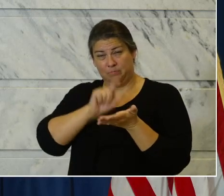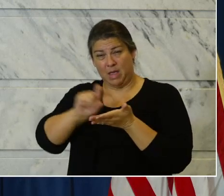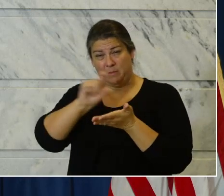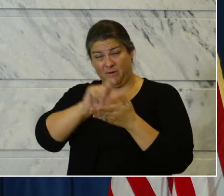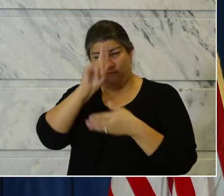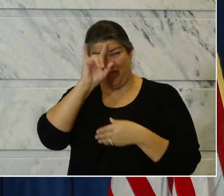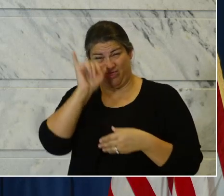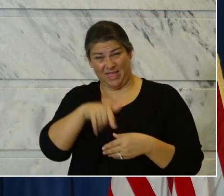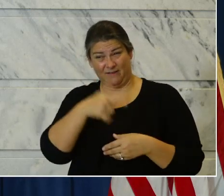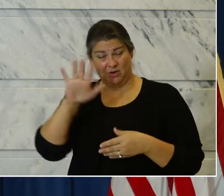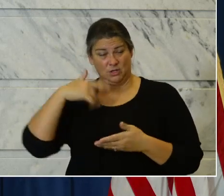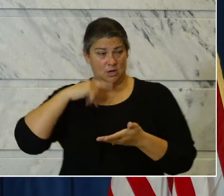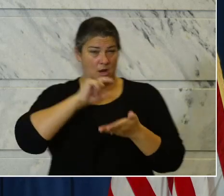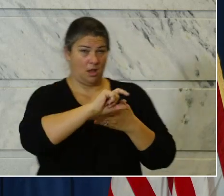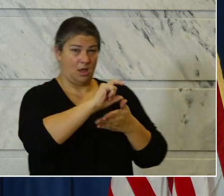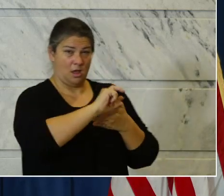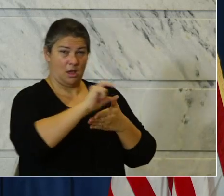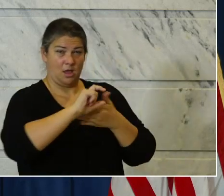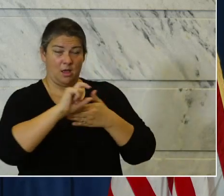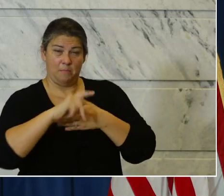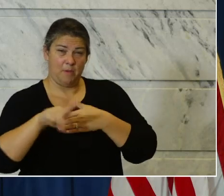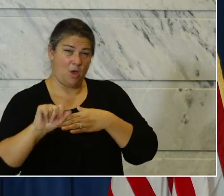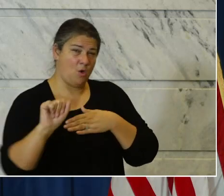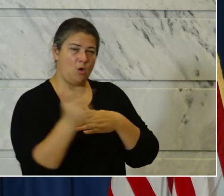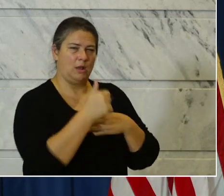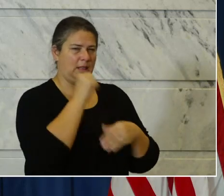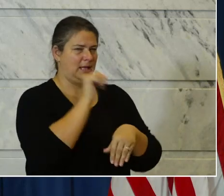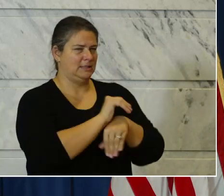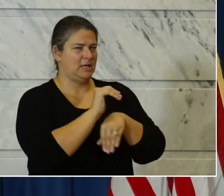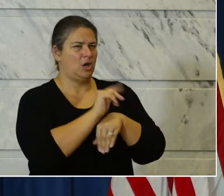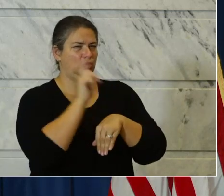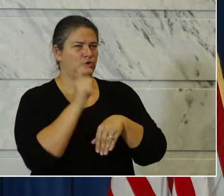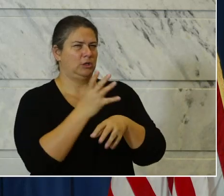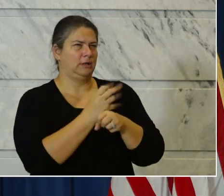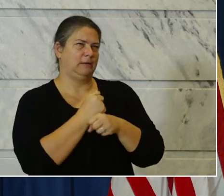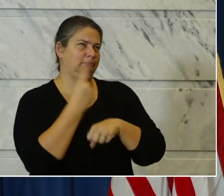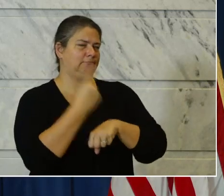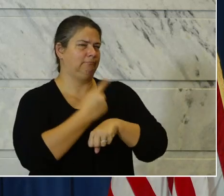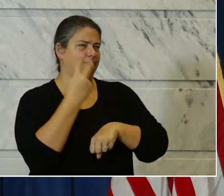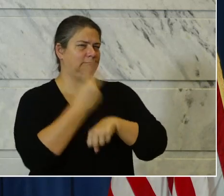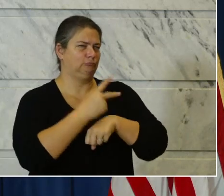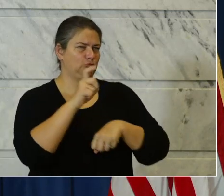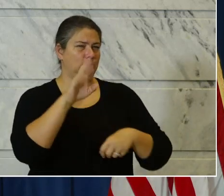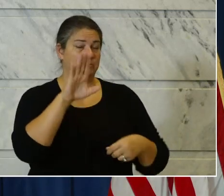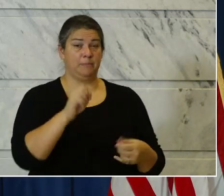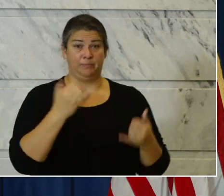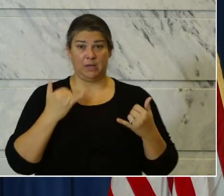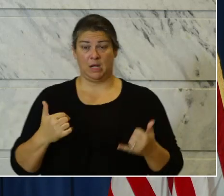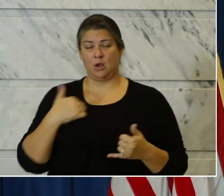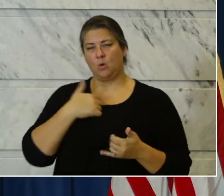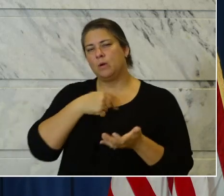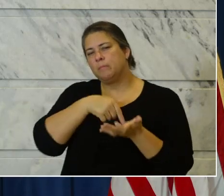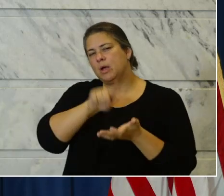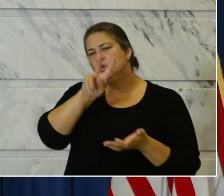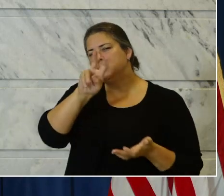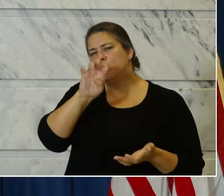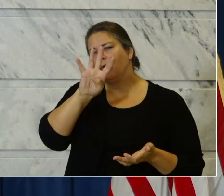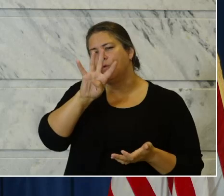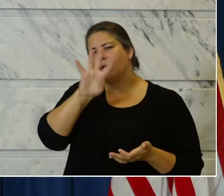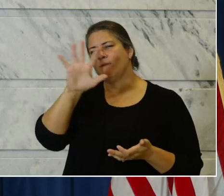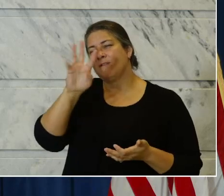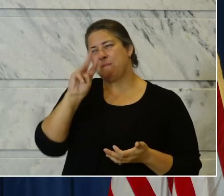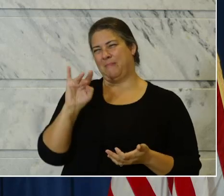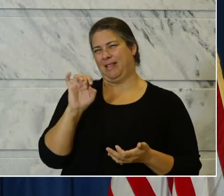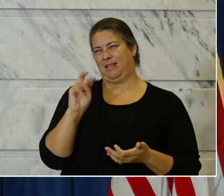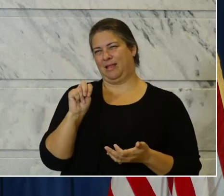processed last night, so that should be hitting bank accounts in a couple of days. We've paid out now $245 million